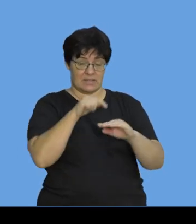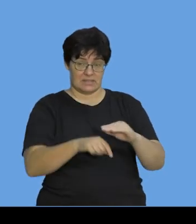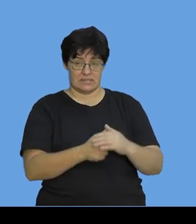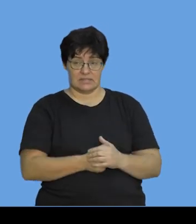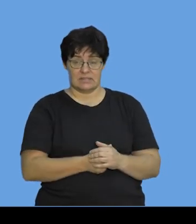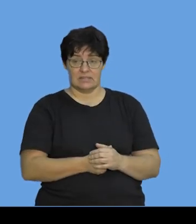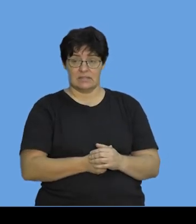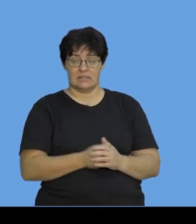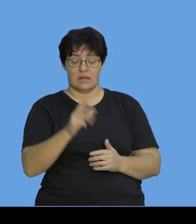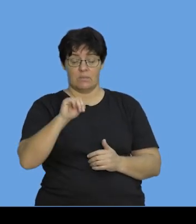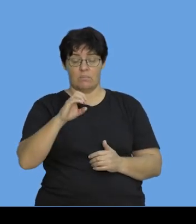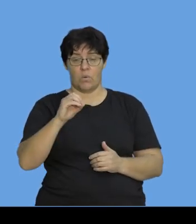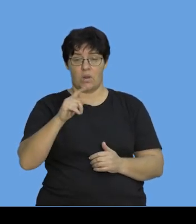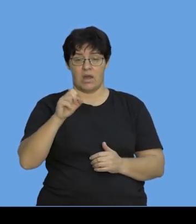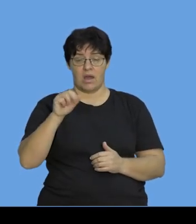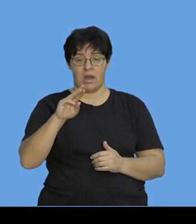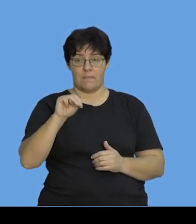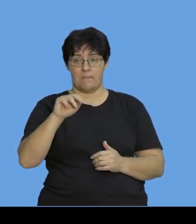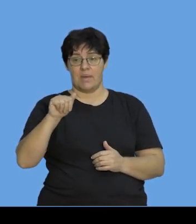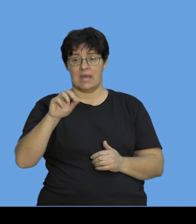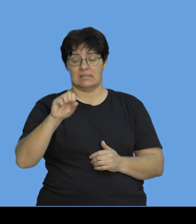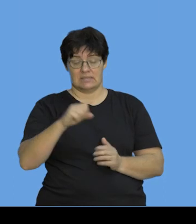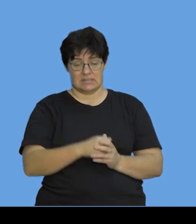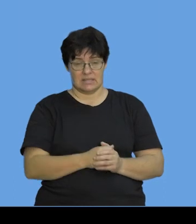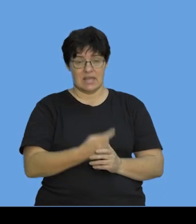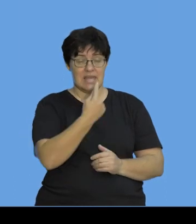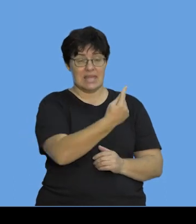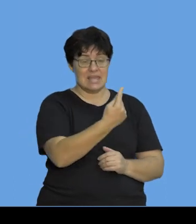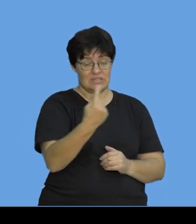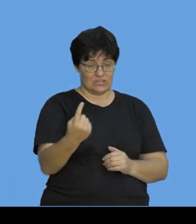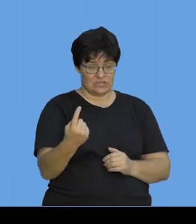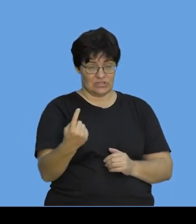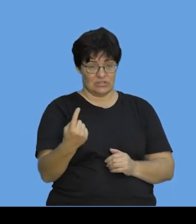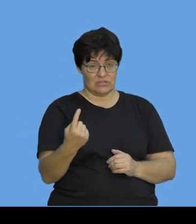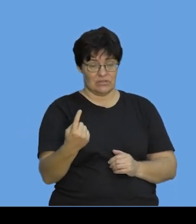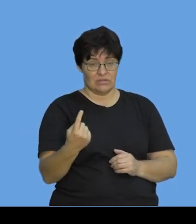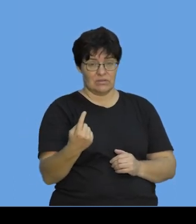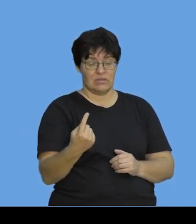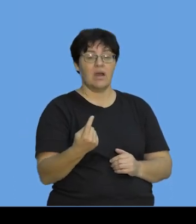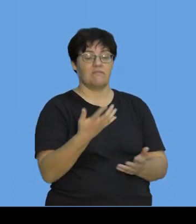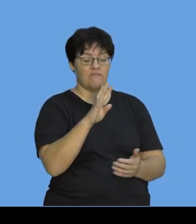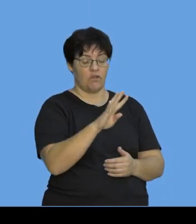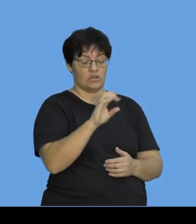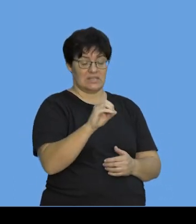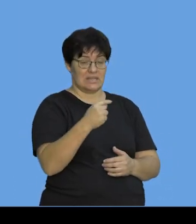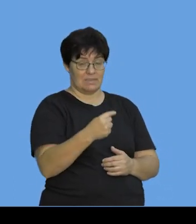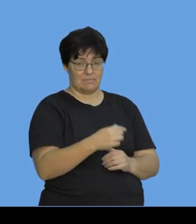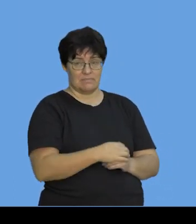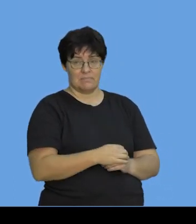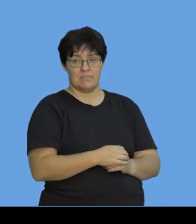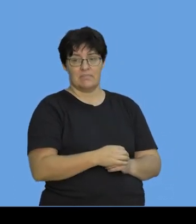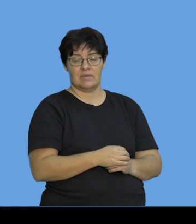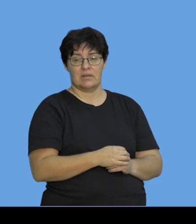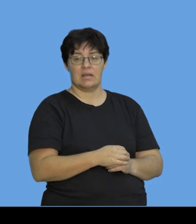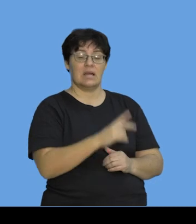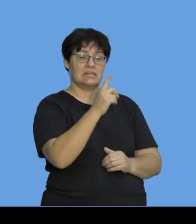molar mass of nitrogen gas. Each nitrogen atom has a mass of 14 grams per mole. If so, it's a diatomic molecule.